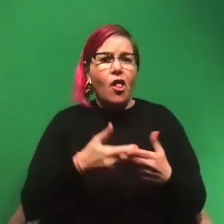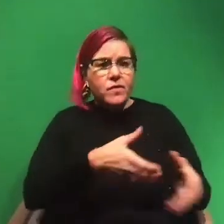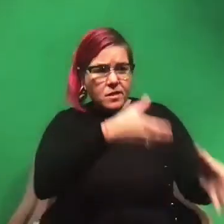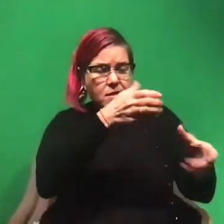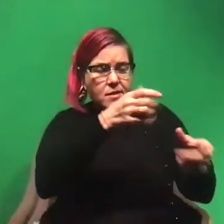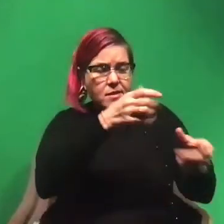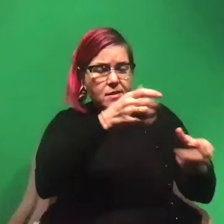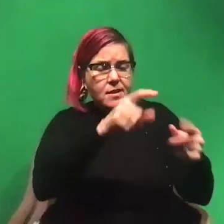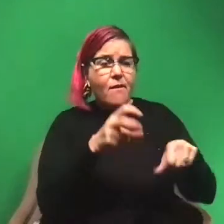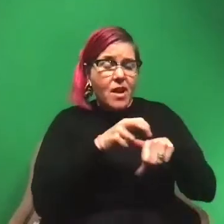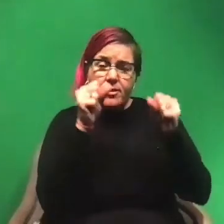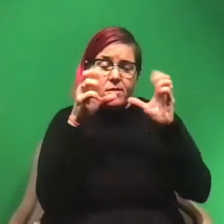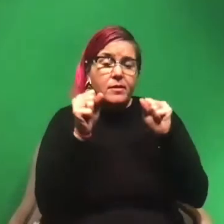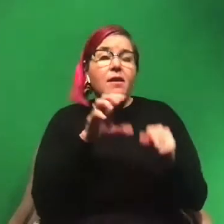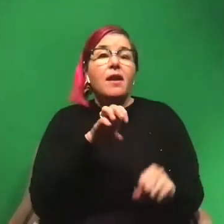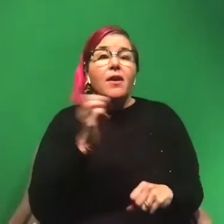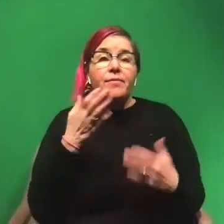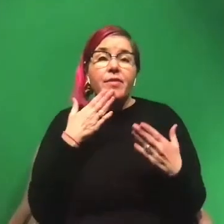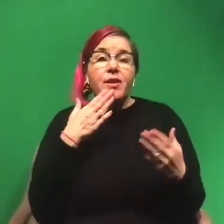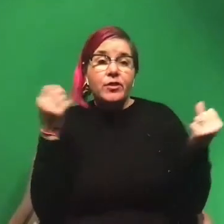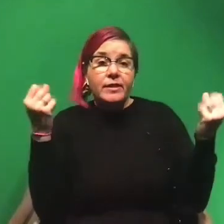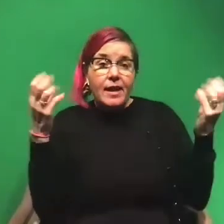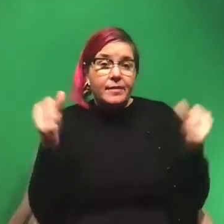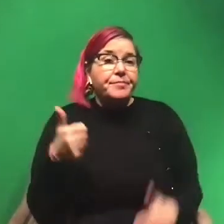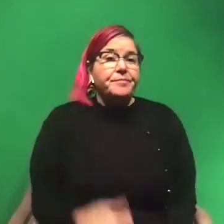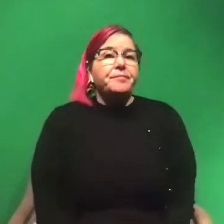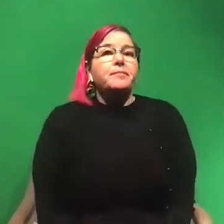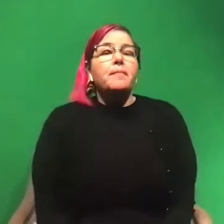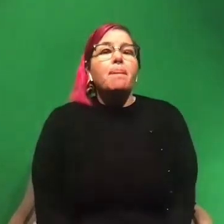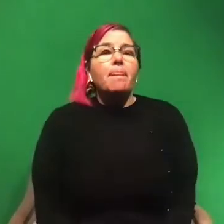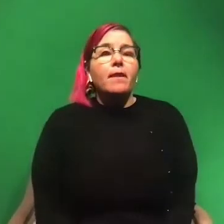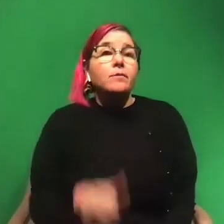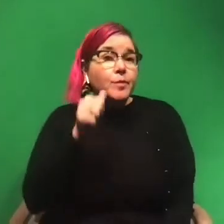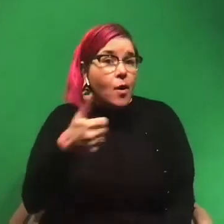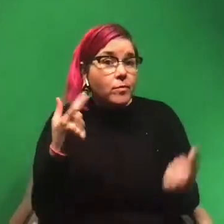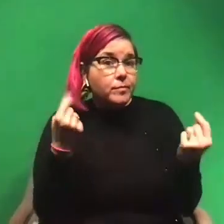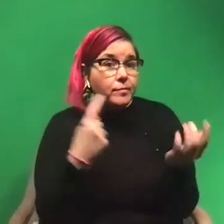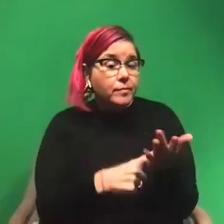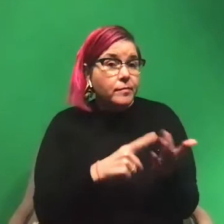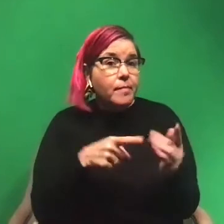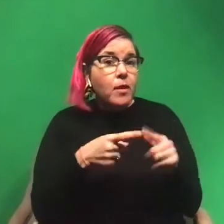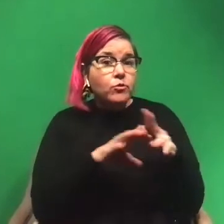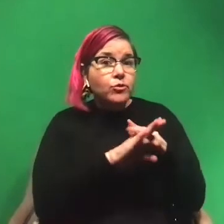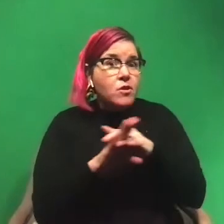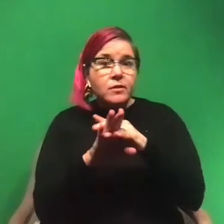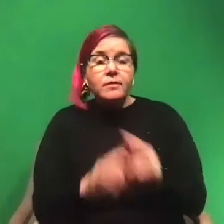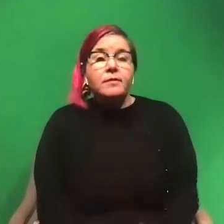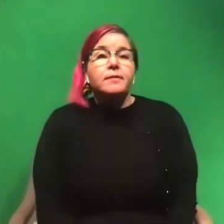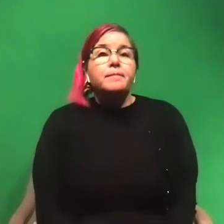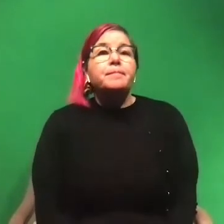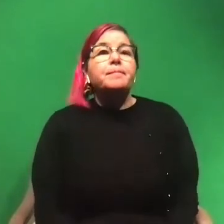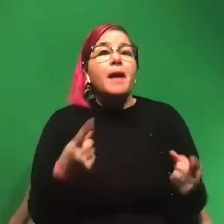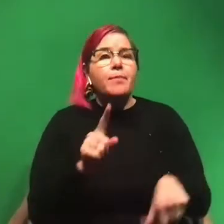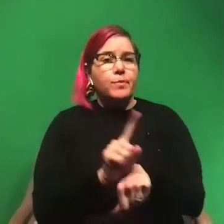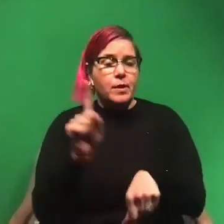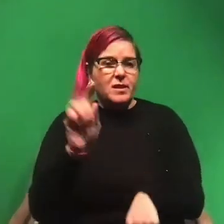viruses. This was awesome. And Erin, thank you for signing for us. Tomorrow, we're talking about sharks. That's happening at